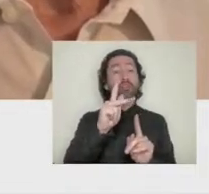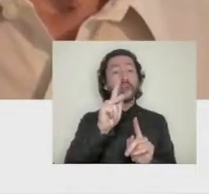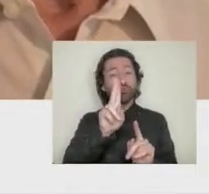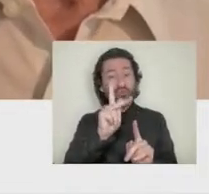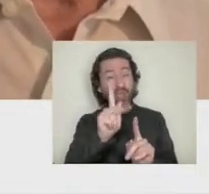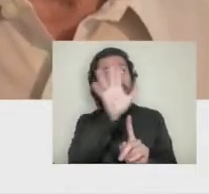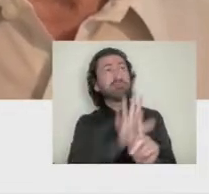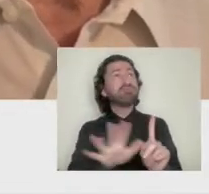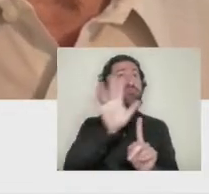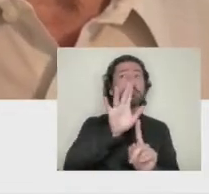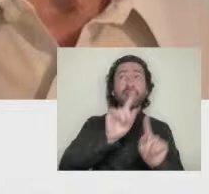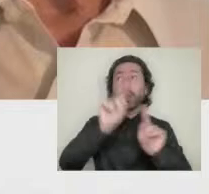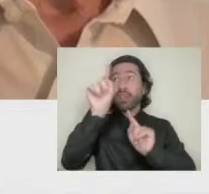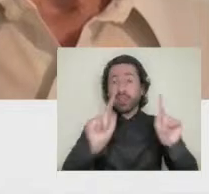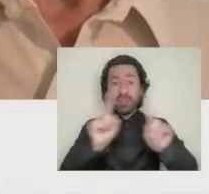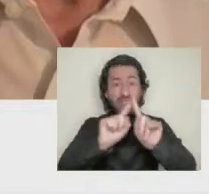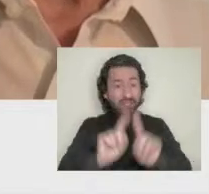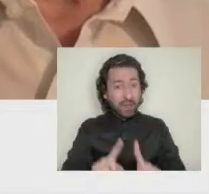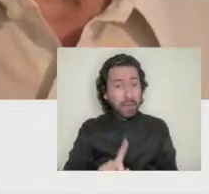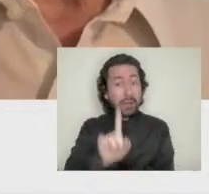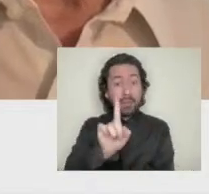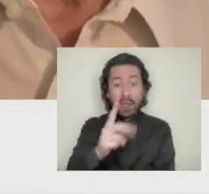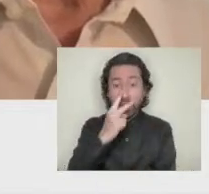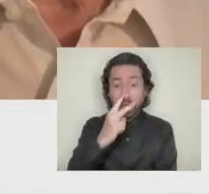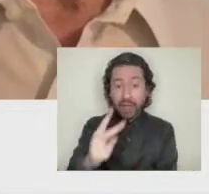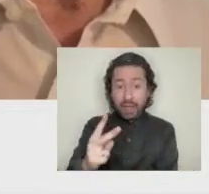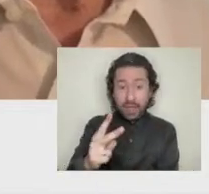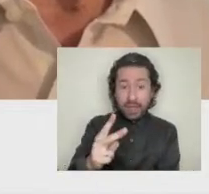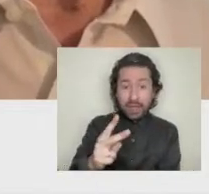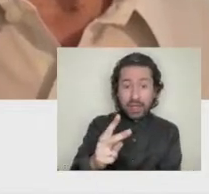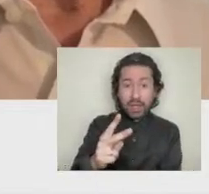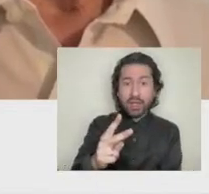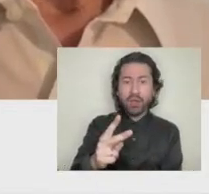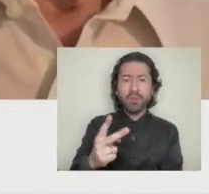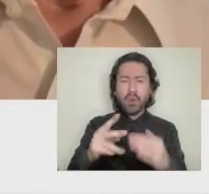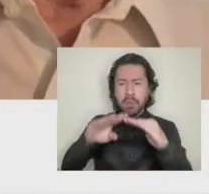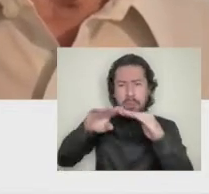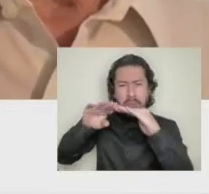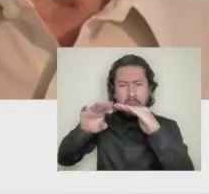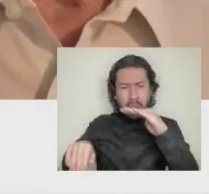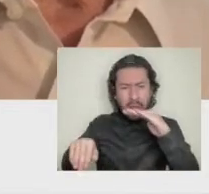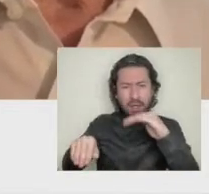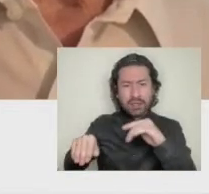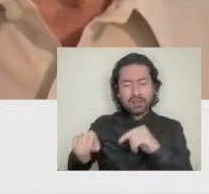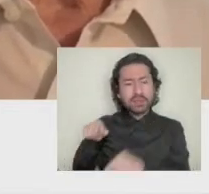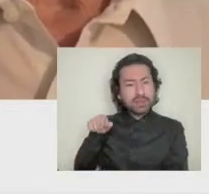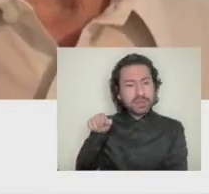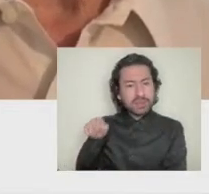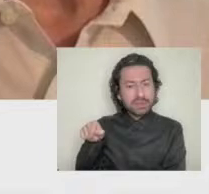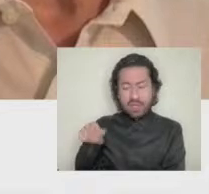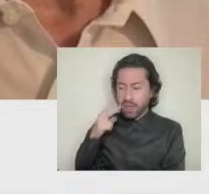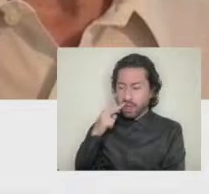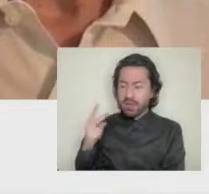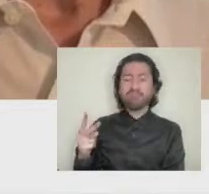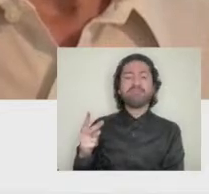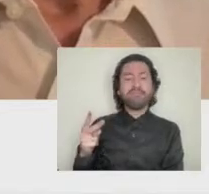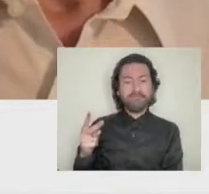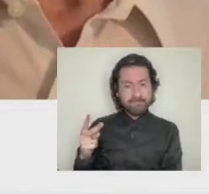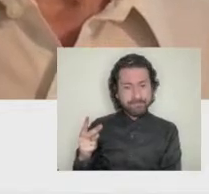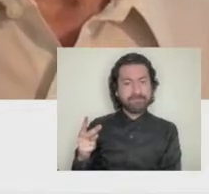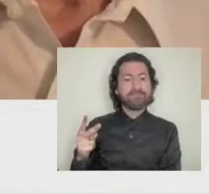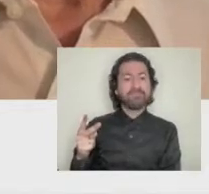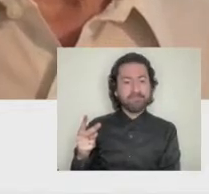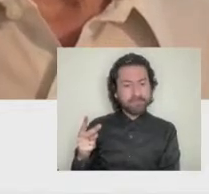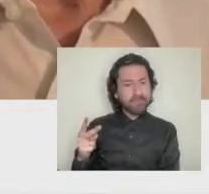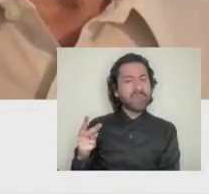10%. If you're poor, it matters a great deal where you live. The regional differences are much bigger.